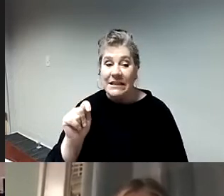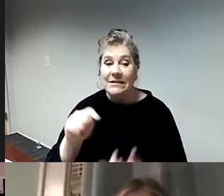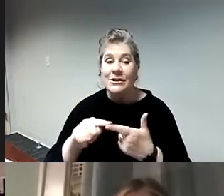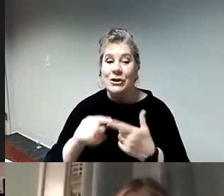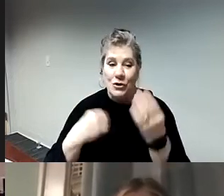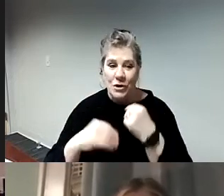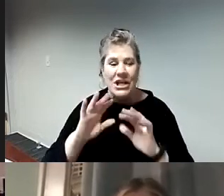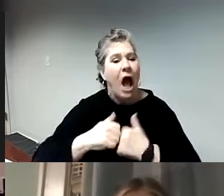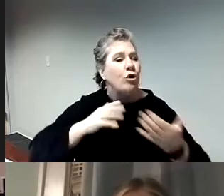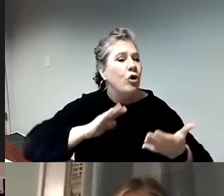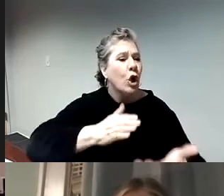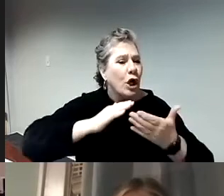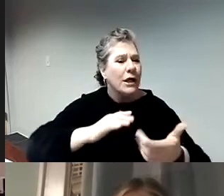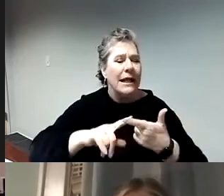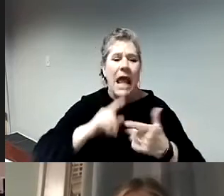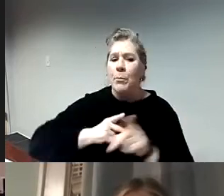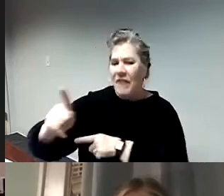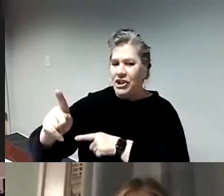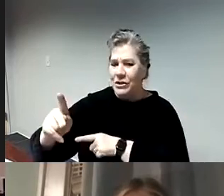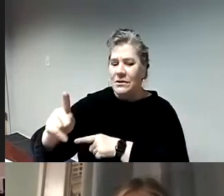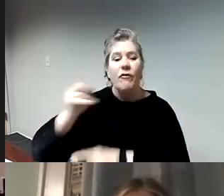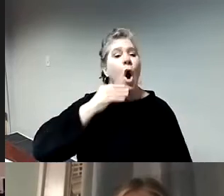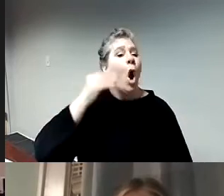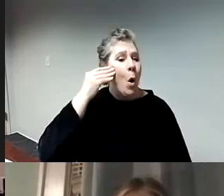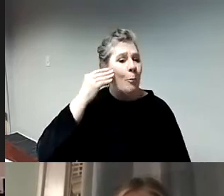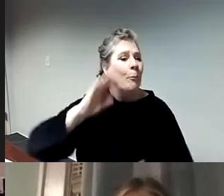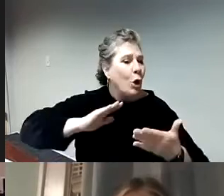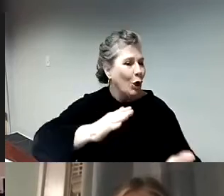of cooking, not for professionals, but just for home cooks,